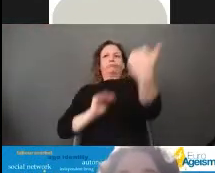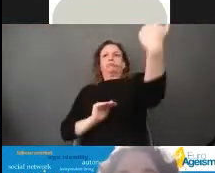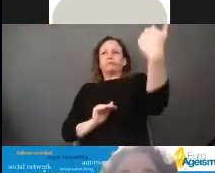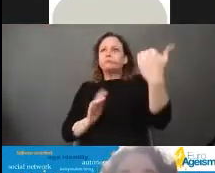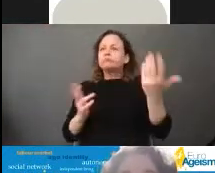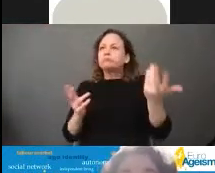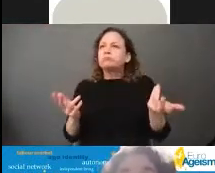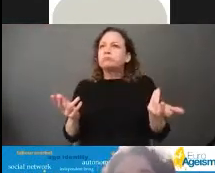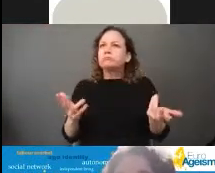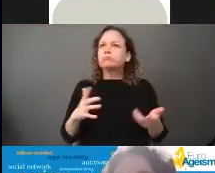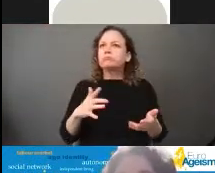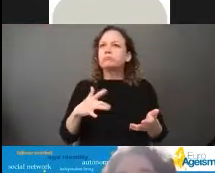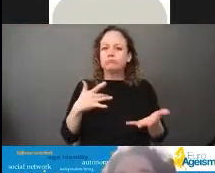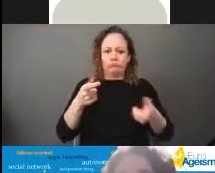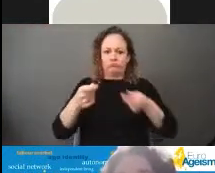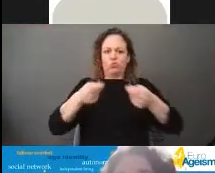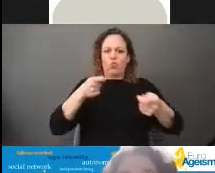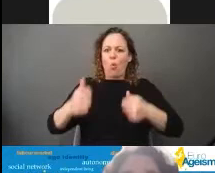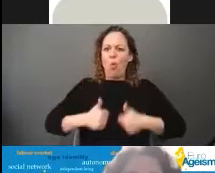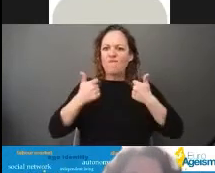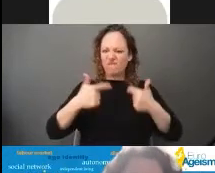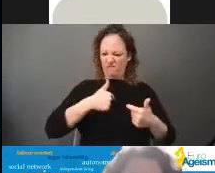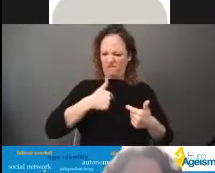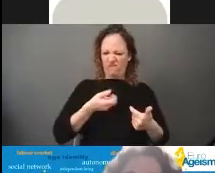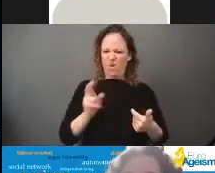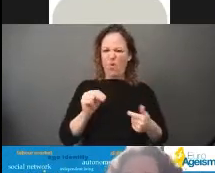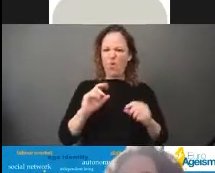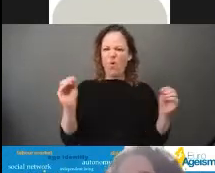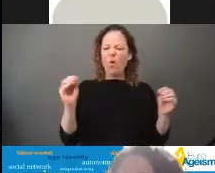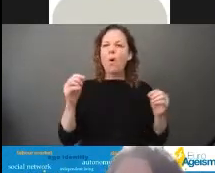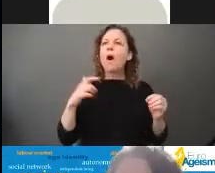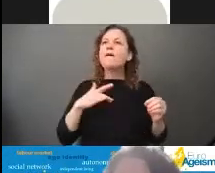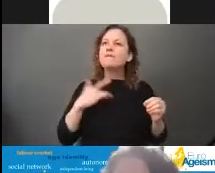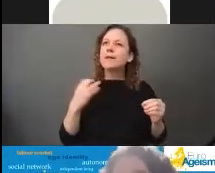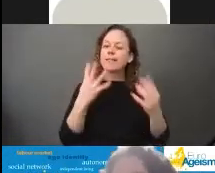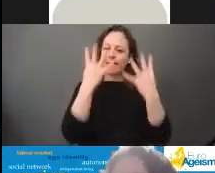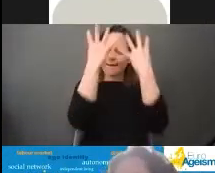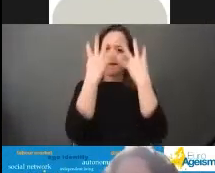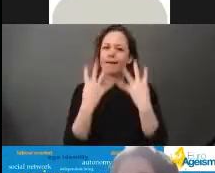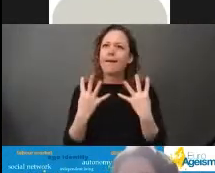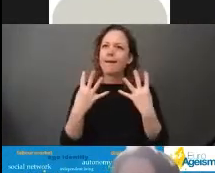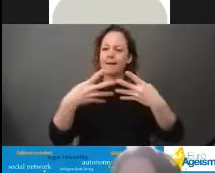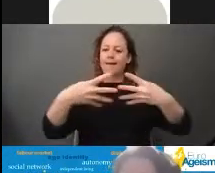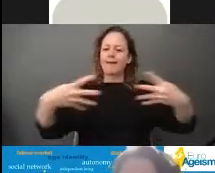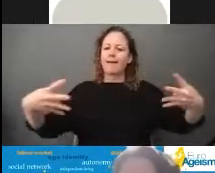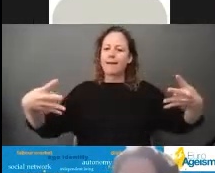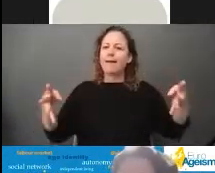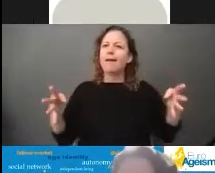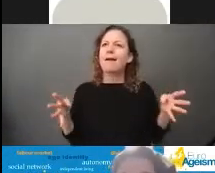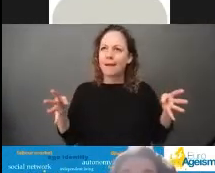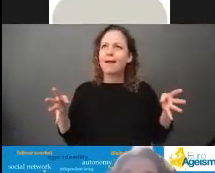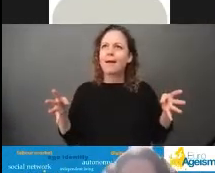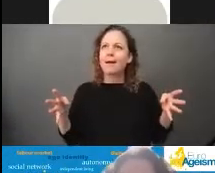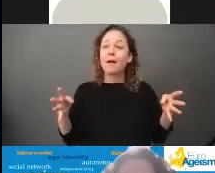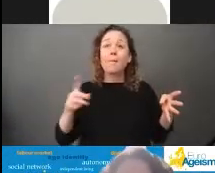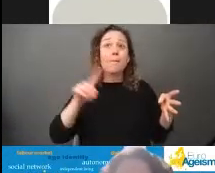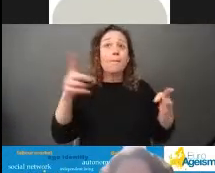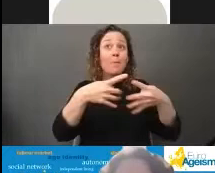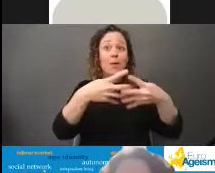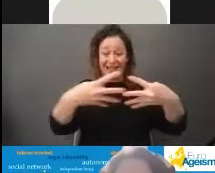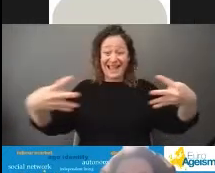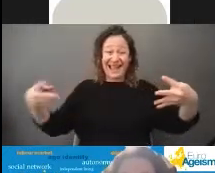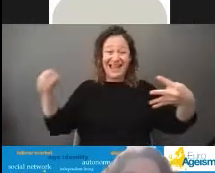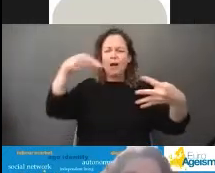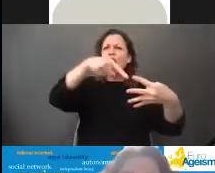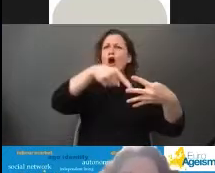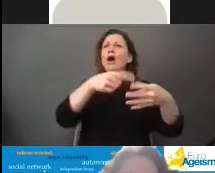said, she felt as if she lives in a cage. It's a cage of gold because these settings are actually quite fancy, but it's still a